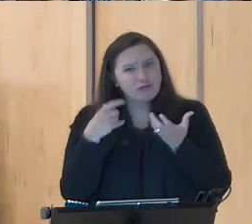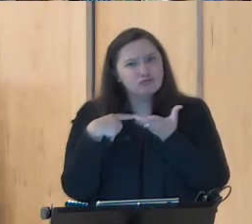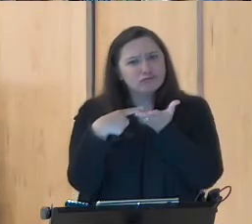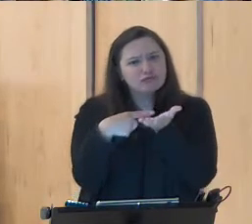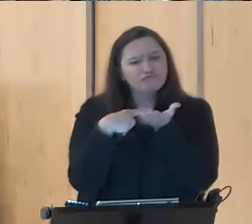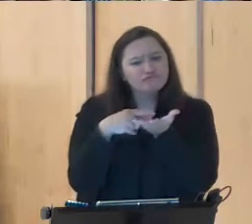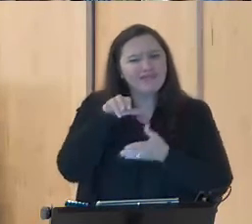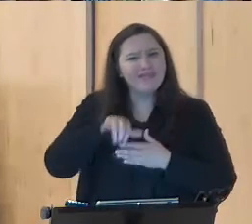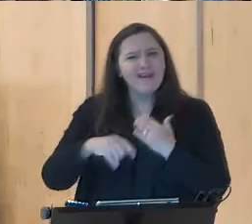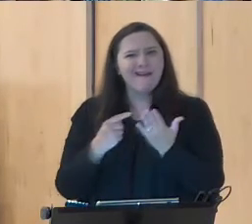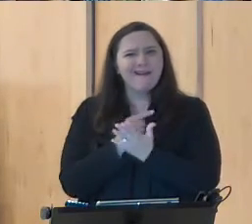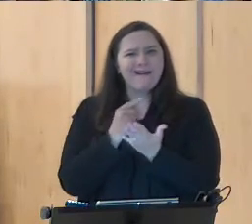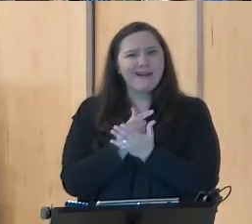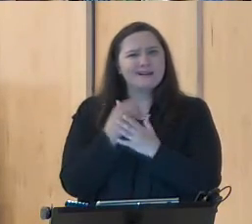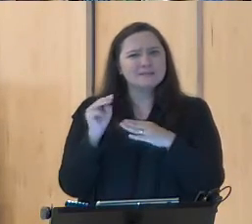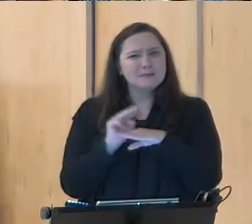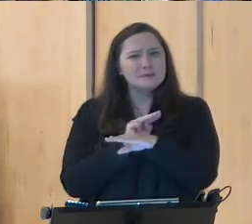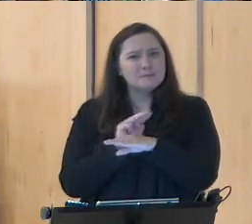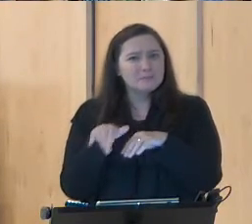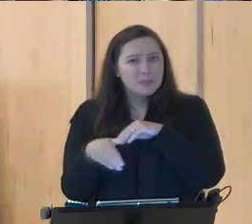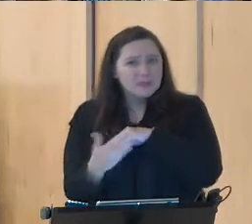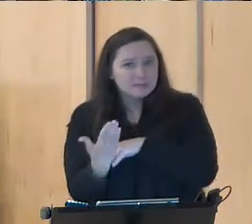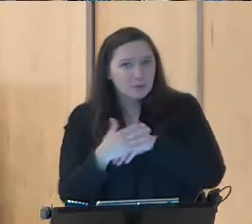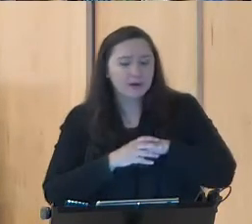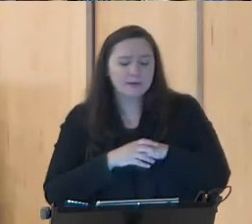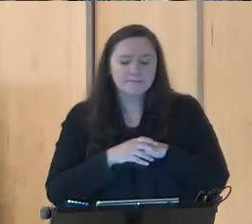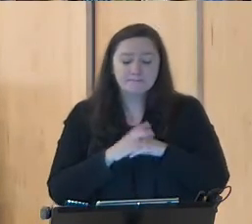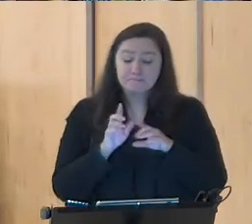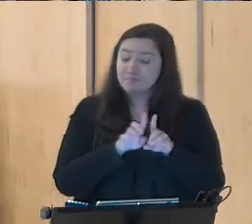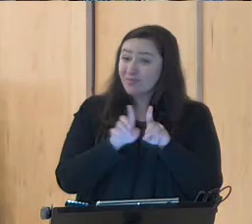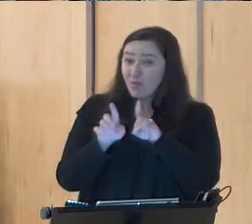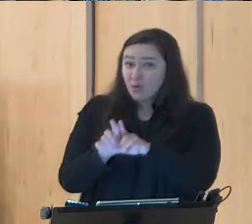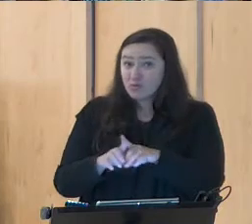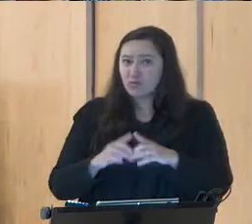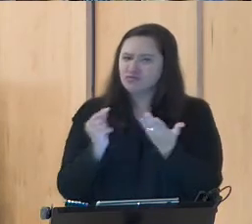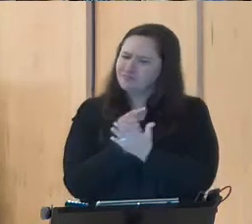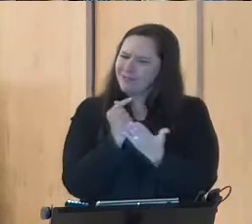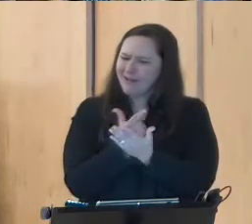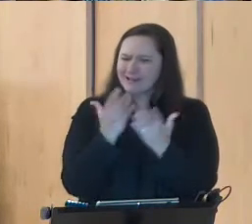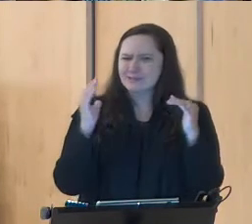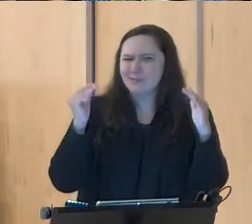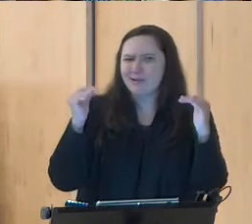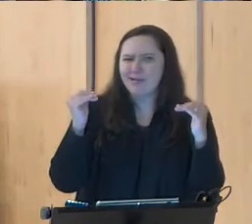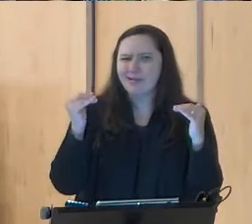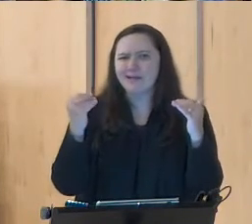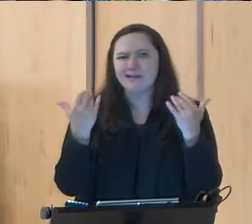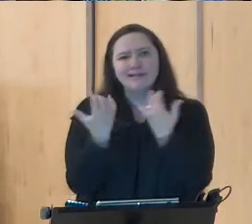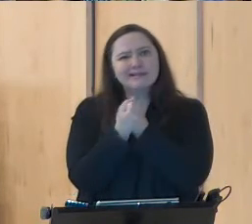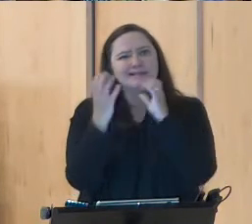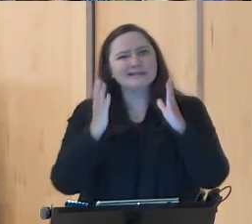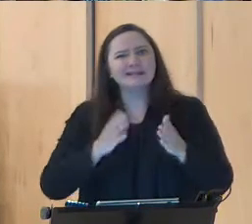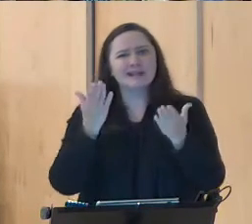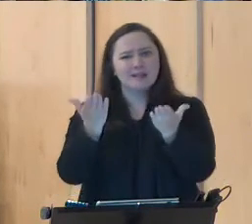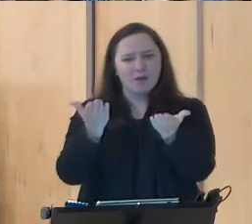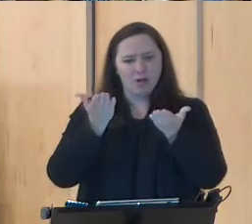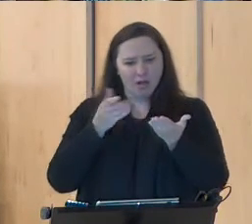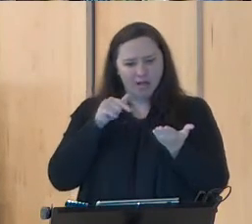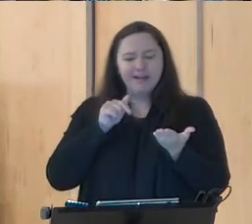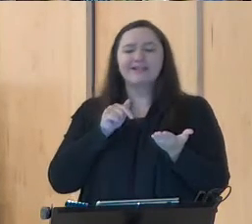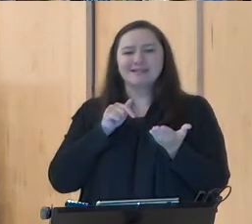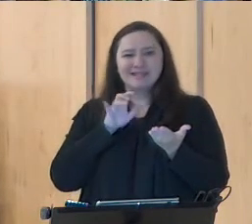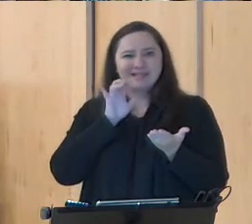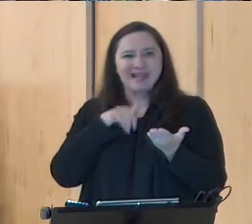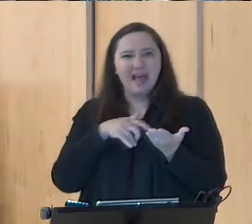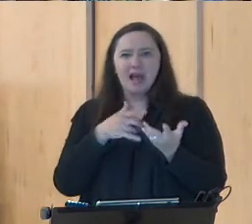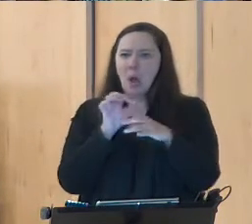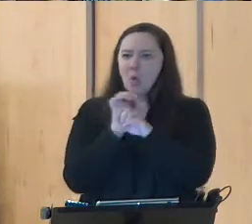morning and the gospel expectations that our Savior gives to us as we work